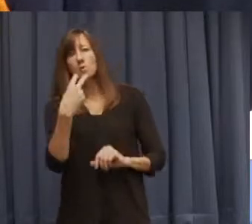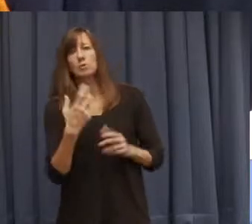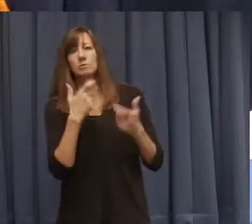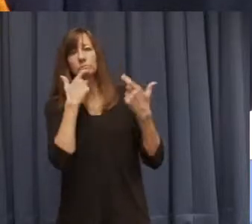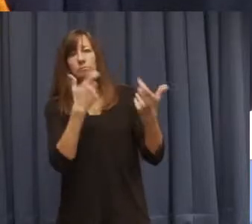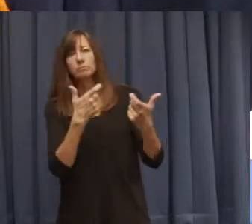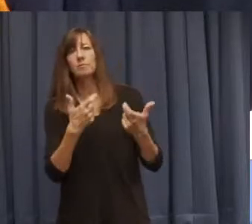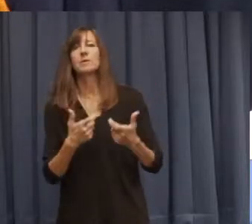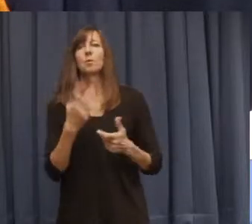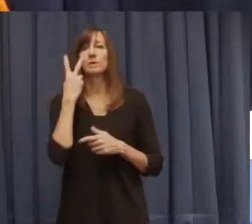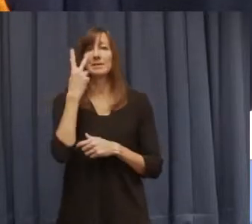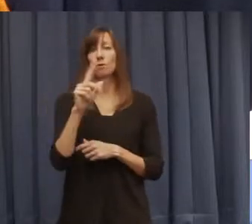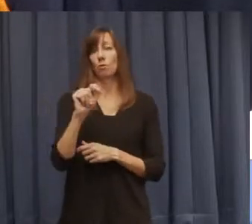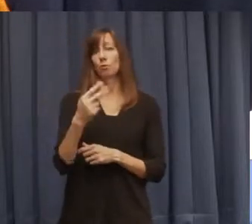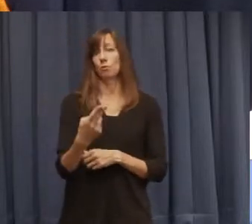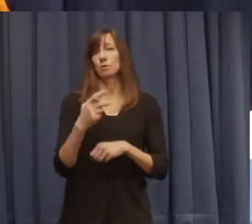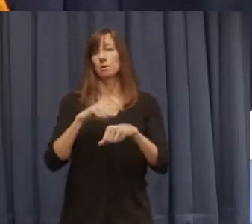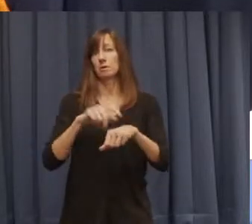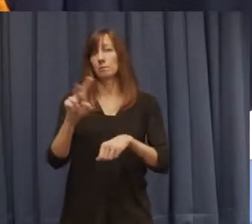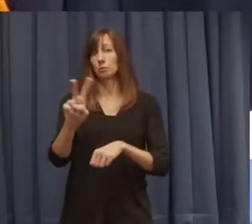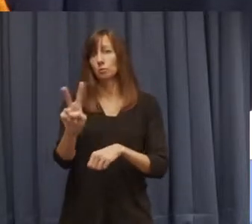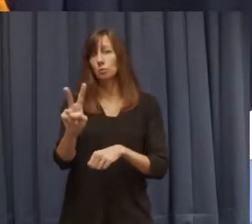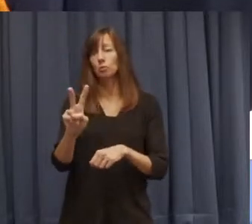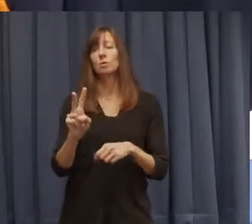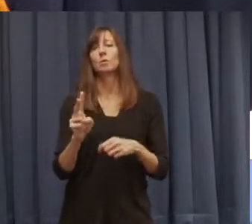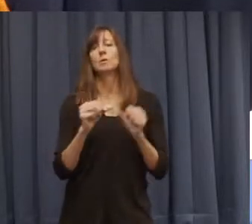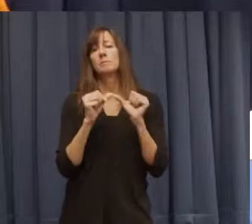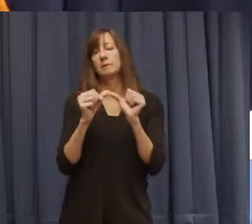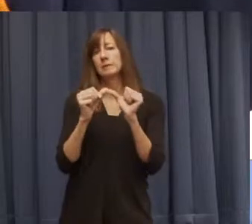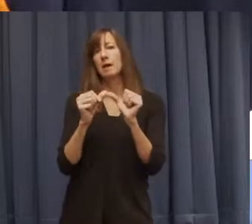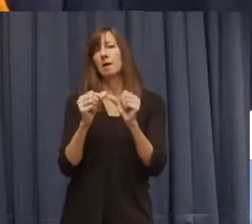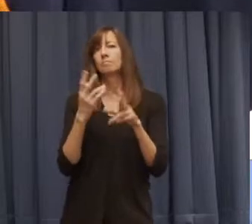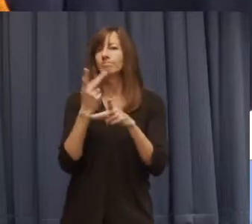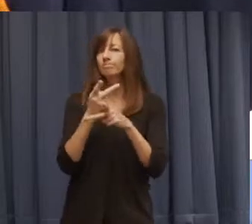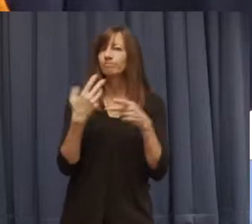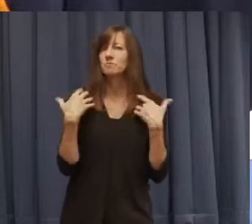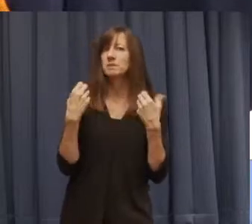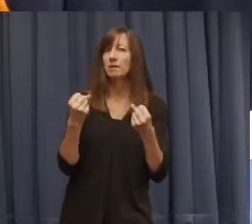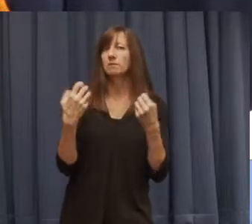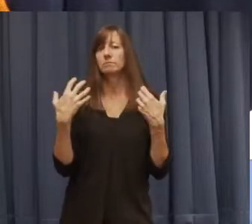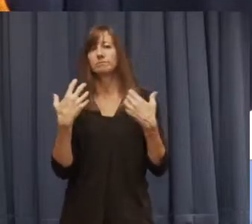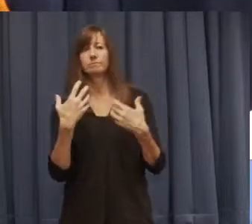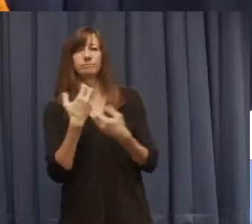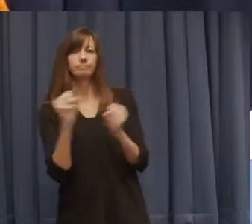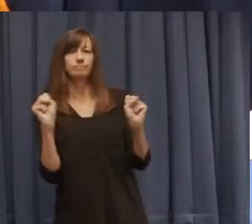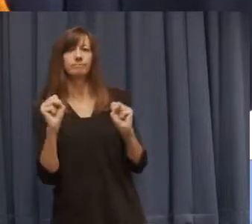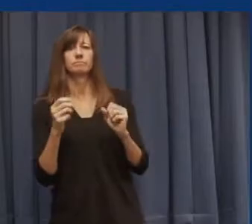meantime, stay safe and healthy and resilient, and talk to you soon.